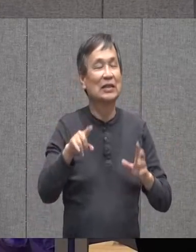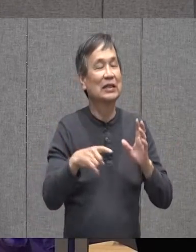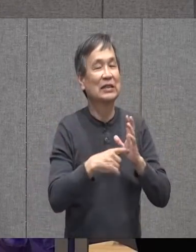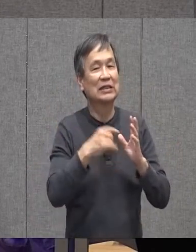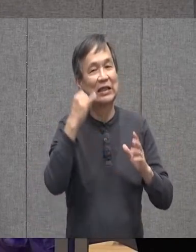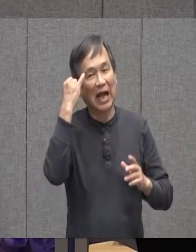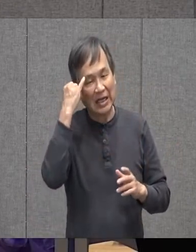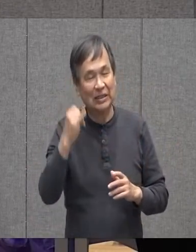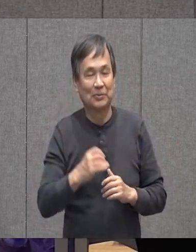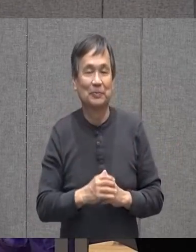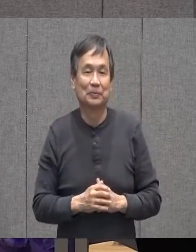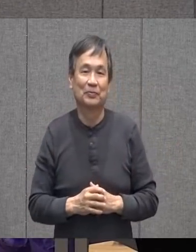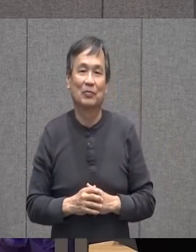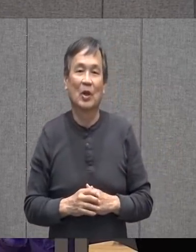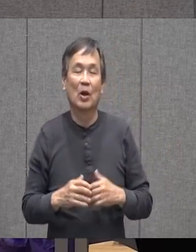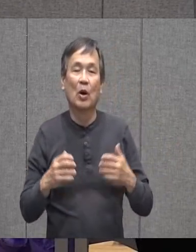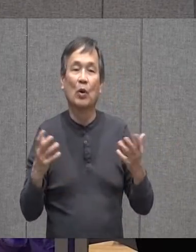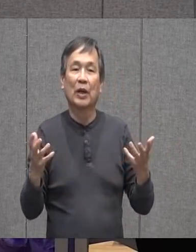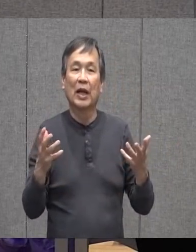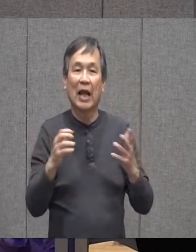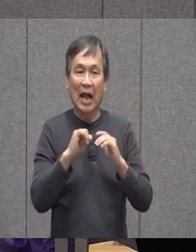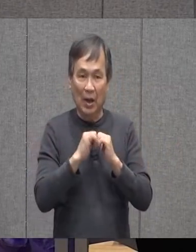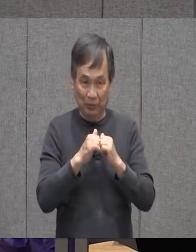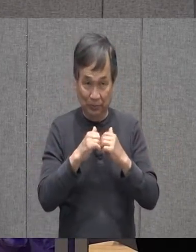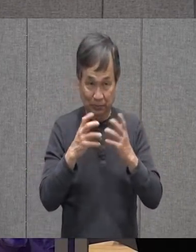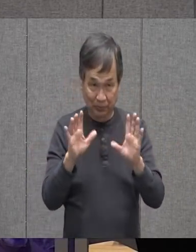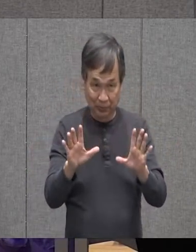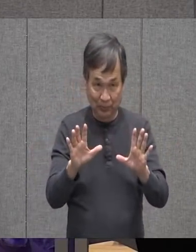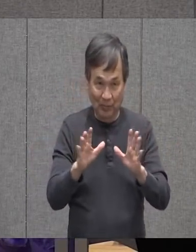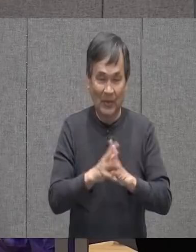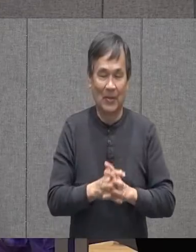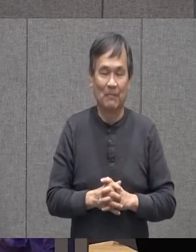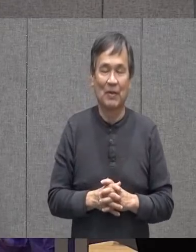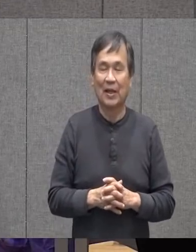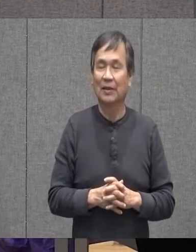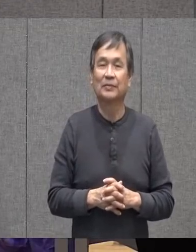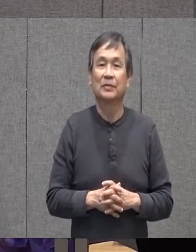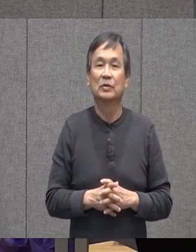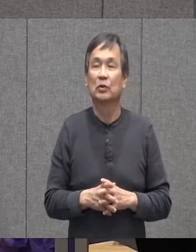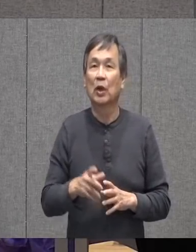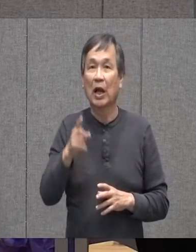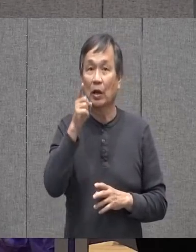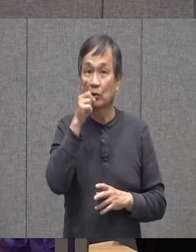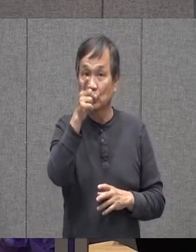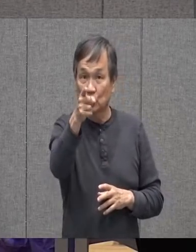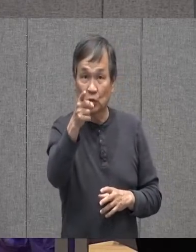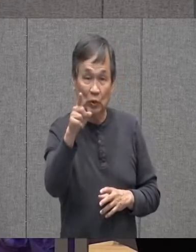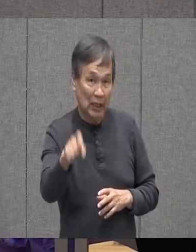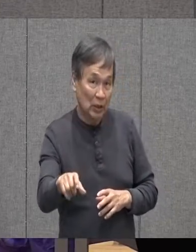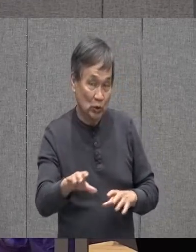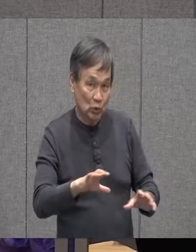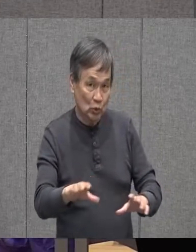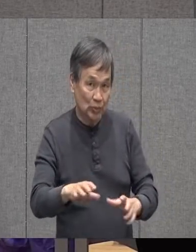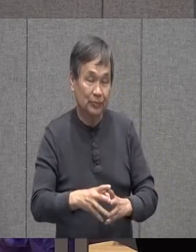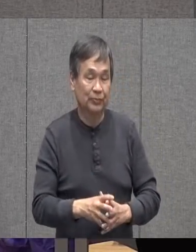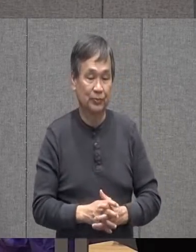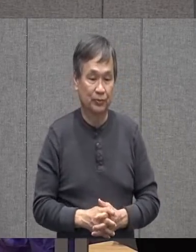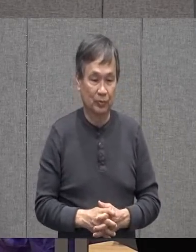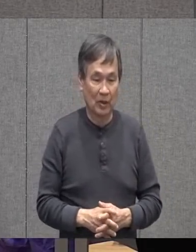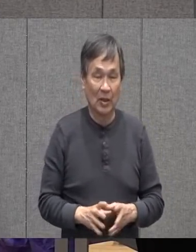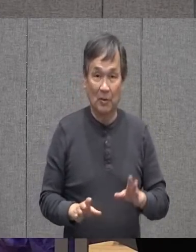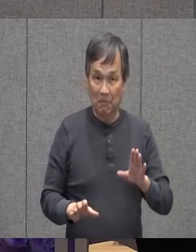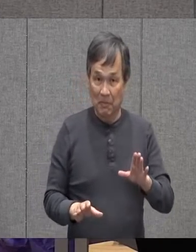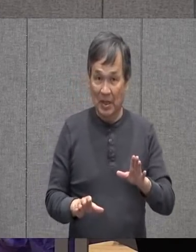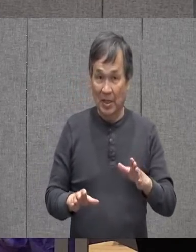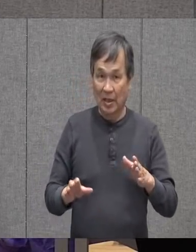that the game is played. So let's talk about how it is, okay? So what you're going to need to know and just you're going to